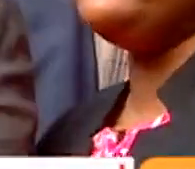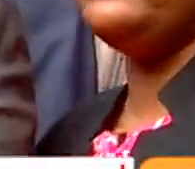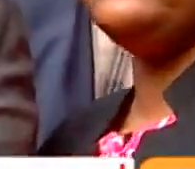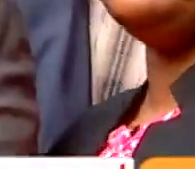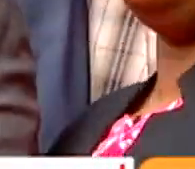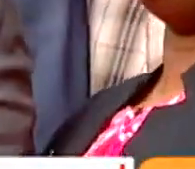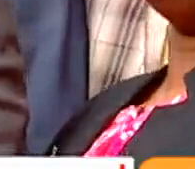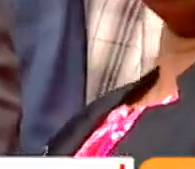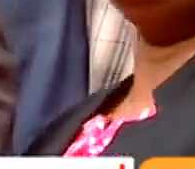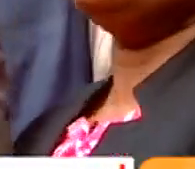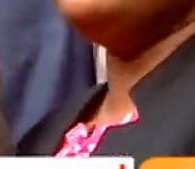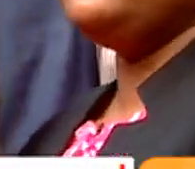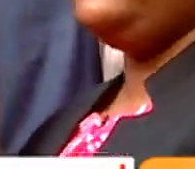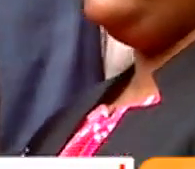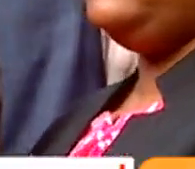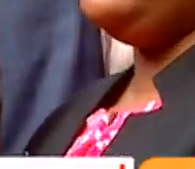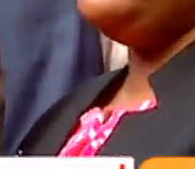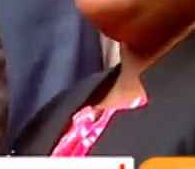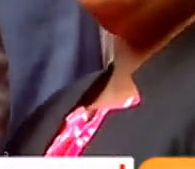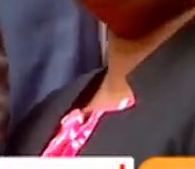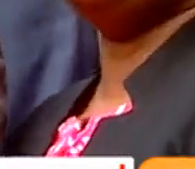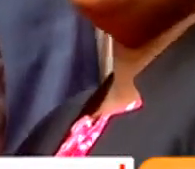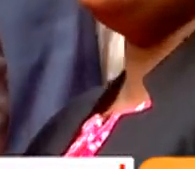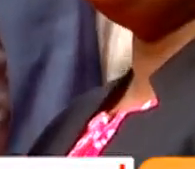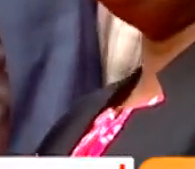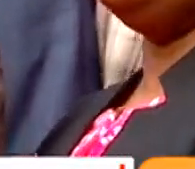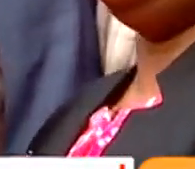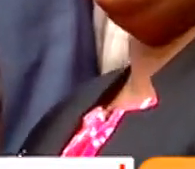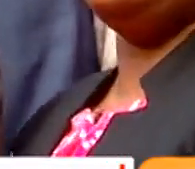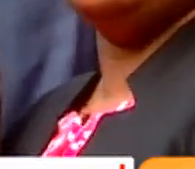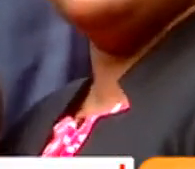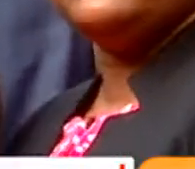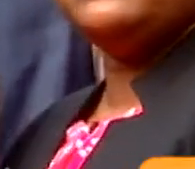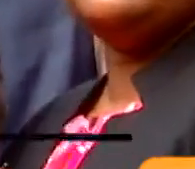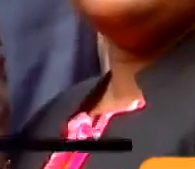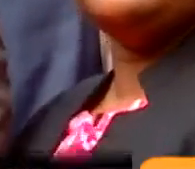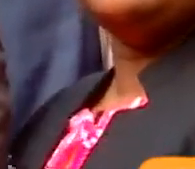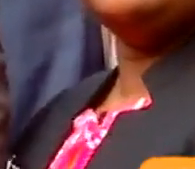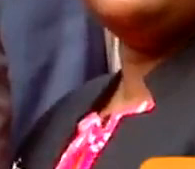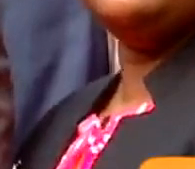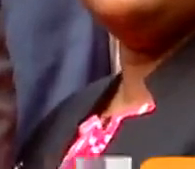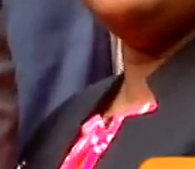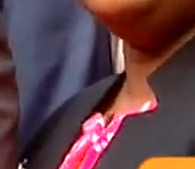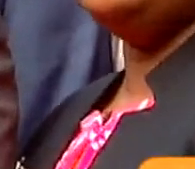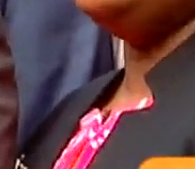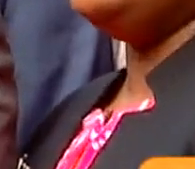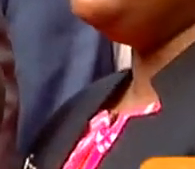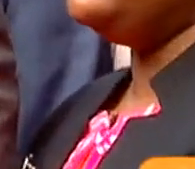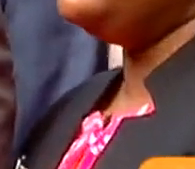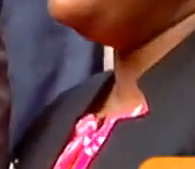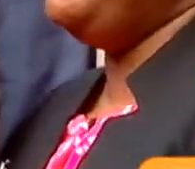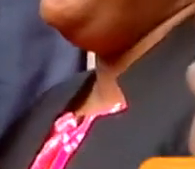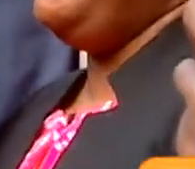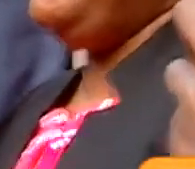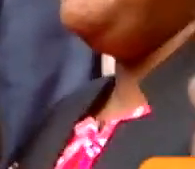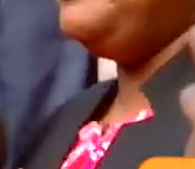his place is removing members of parliament from one party to another party. He has become the registrar of political parties. He